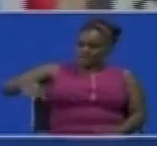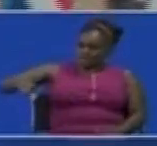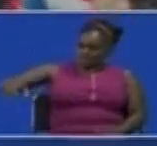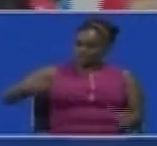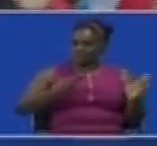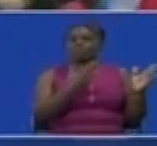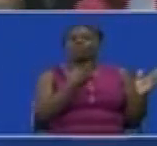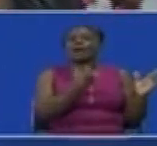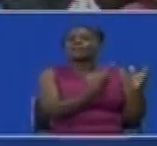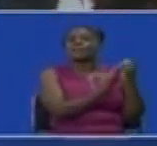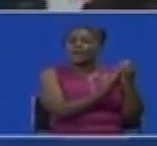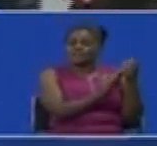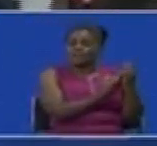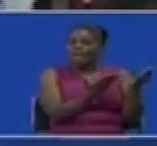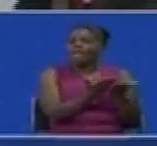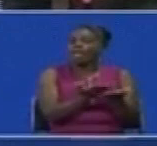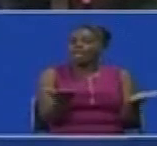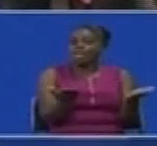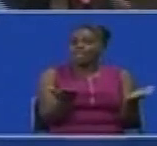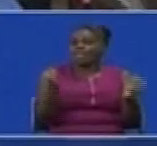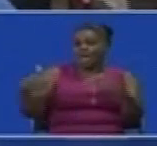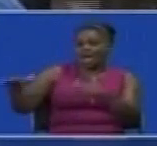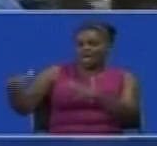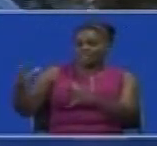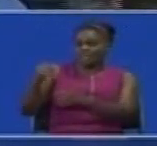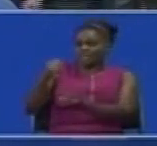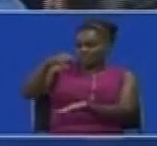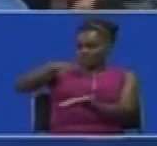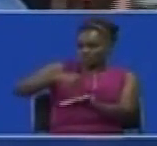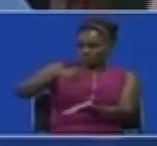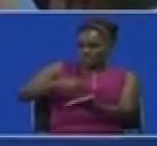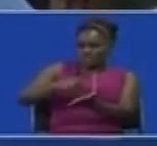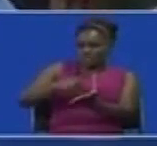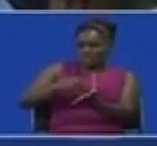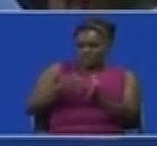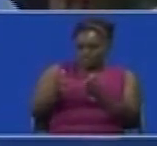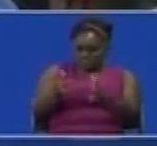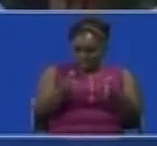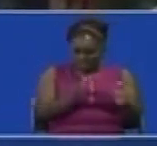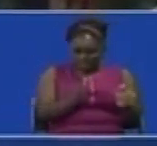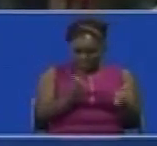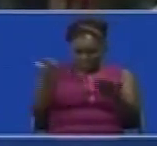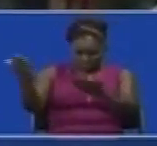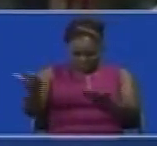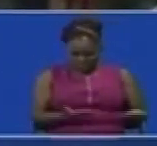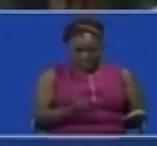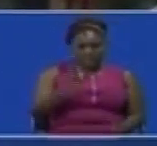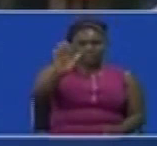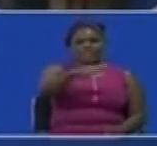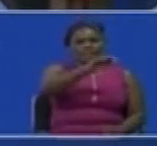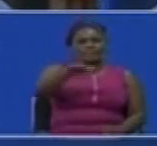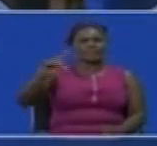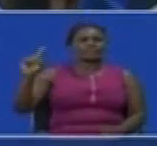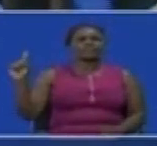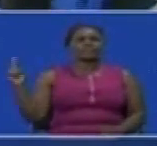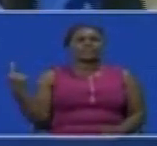partner with any outside entity, including parking, these things should be brought to the assembly, the floor of the assembly. So